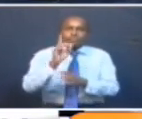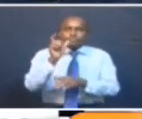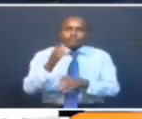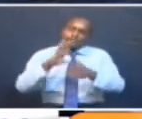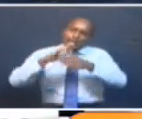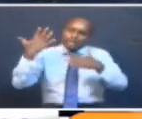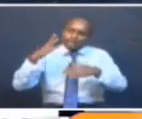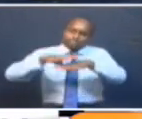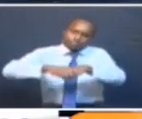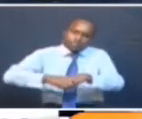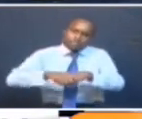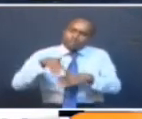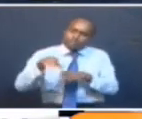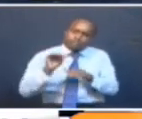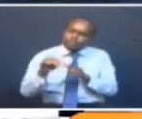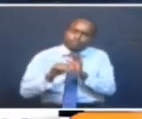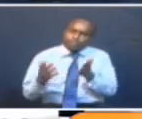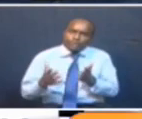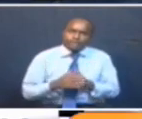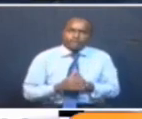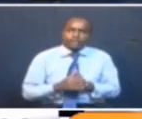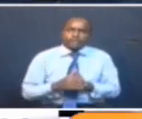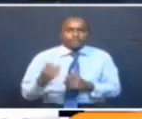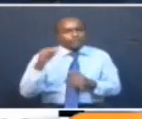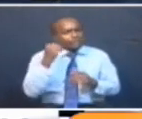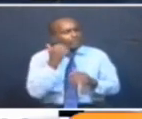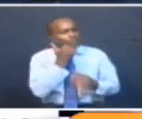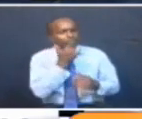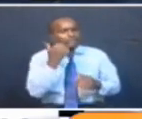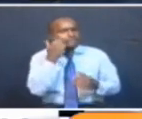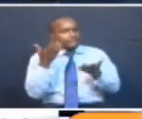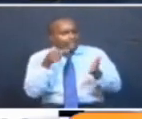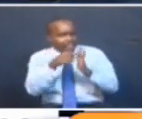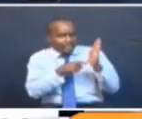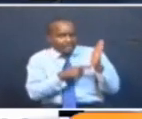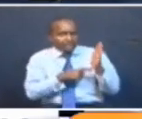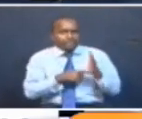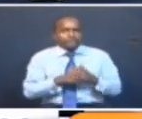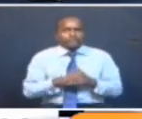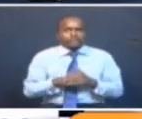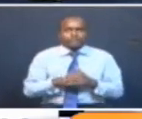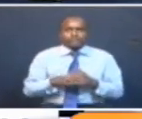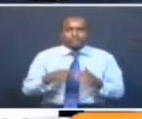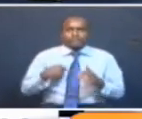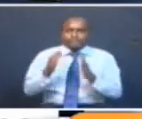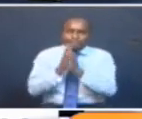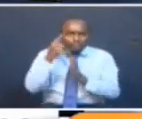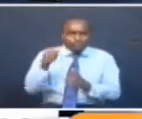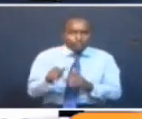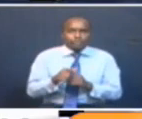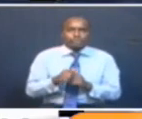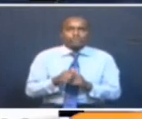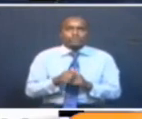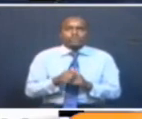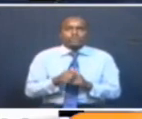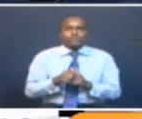oh, what's wrong with you? And say, this is wrong. All right. Can I pray for you? I hope